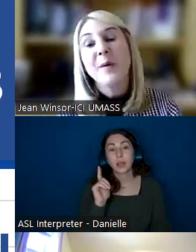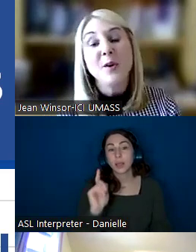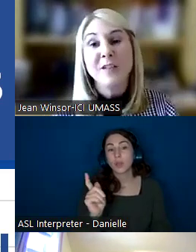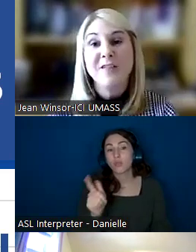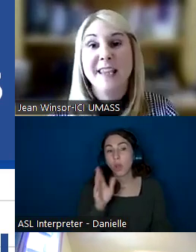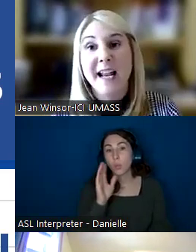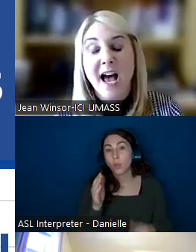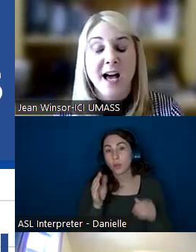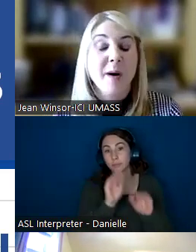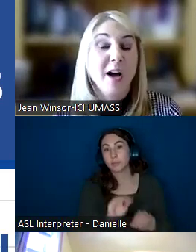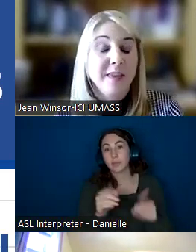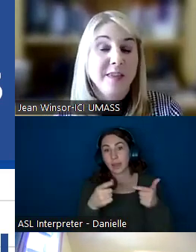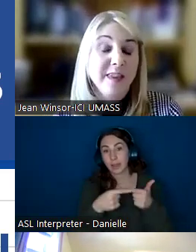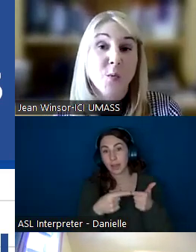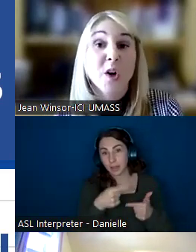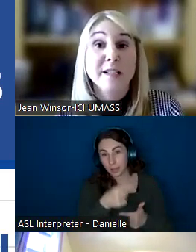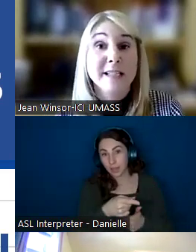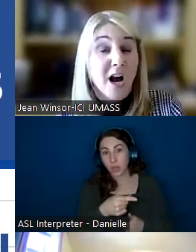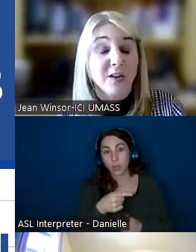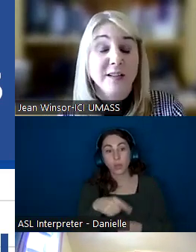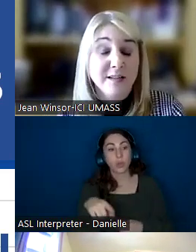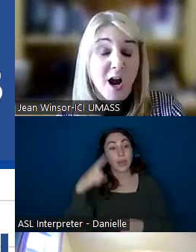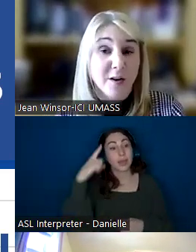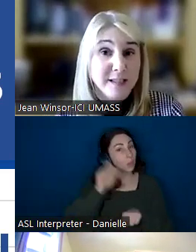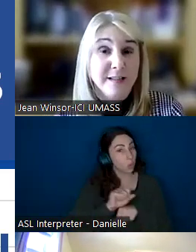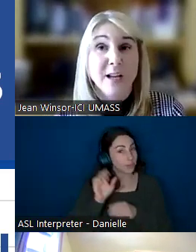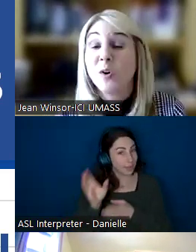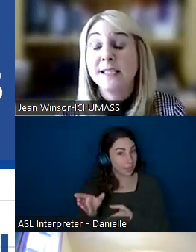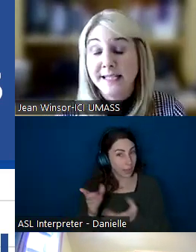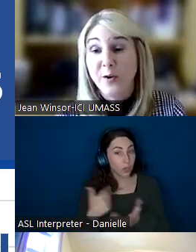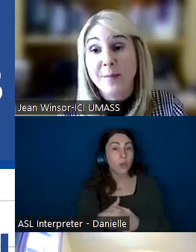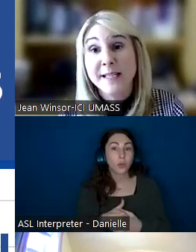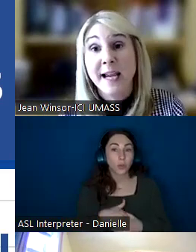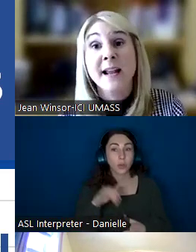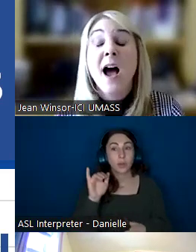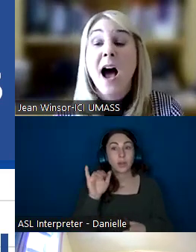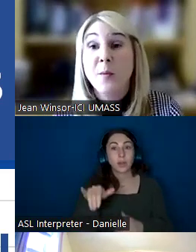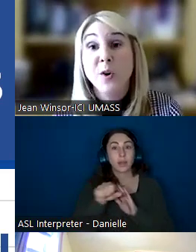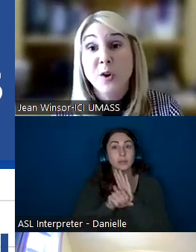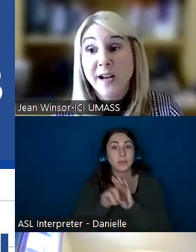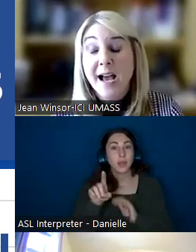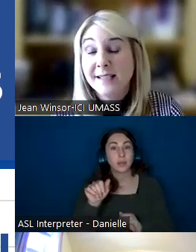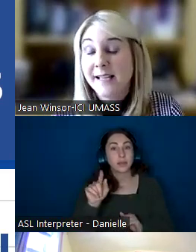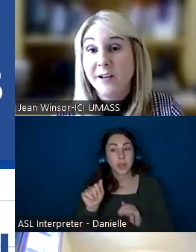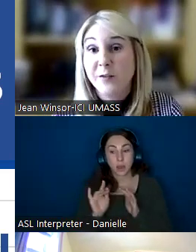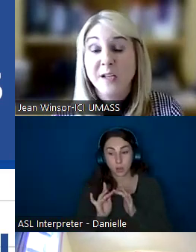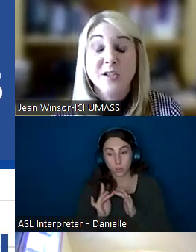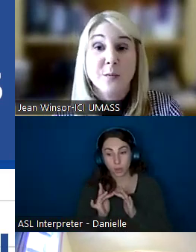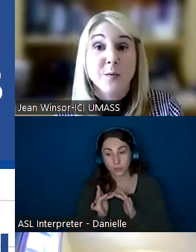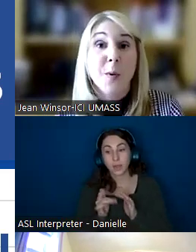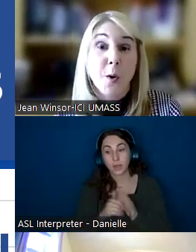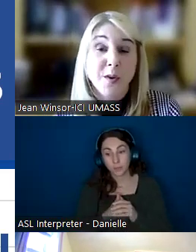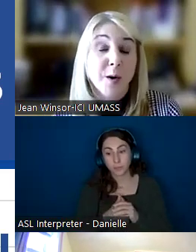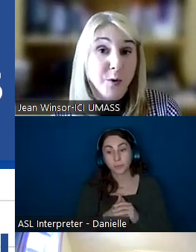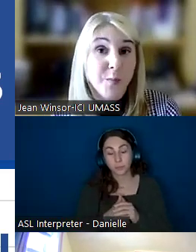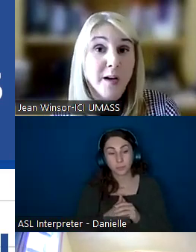deck, but you can find that on ThinkWorks, our ThinkWorks State Data website, where you can access that information